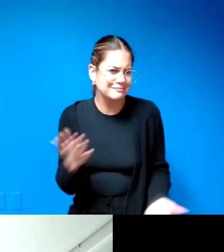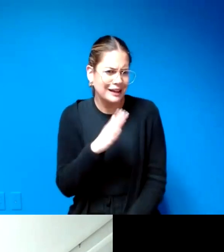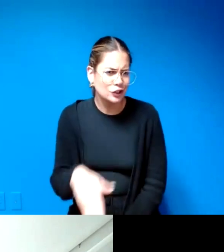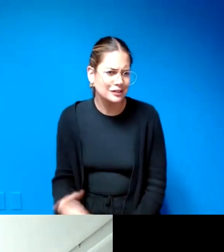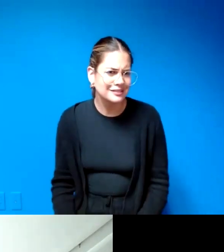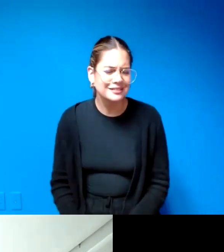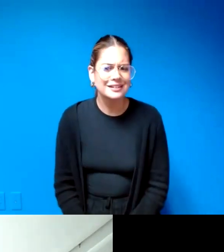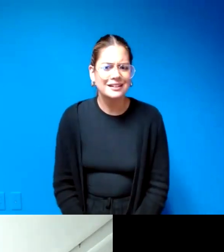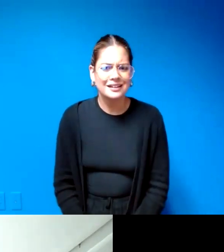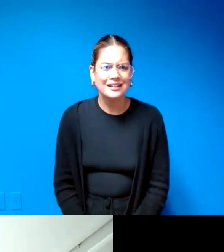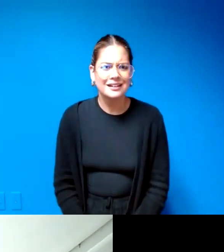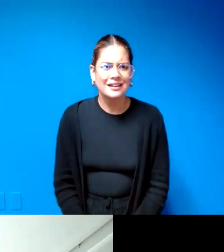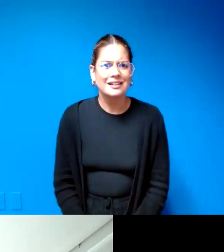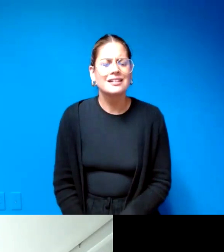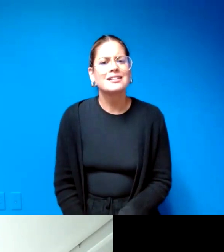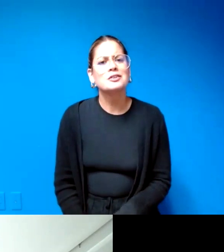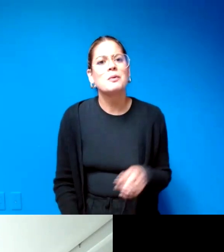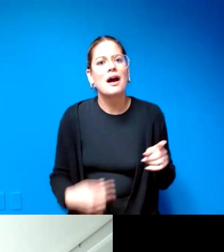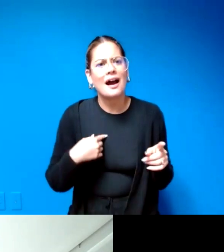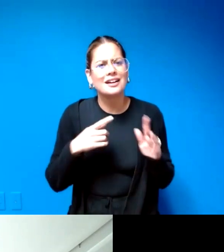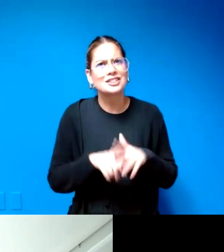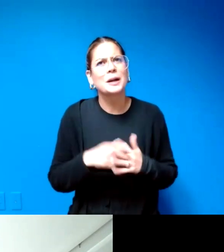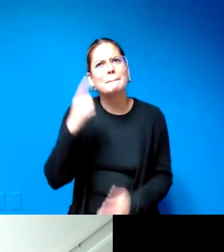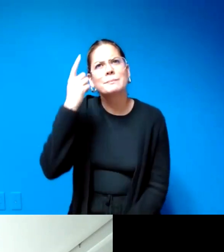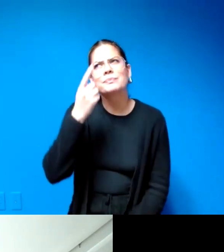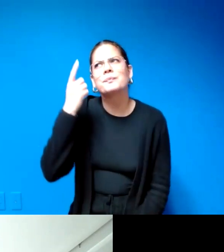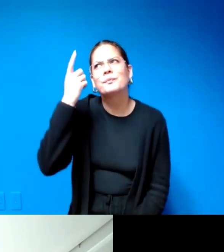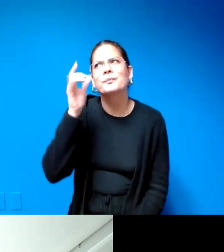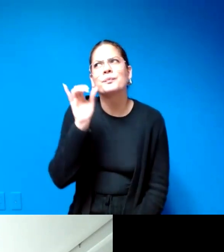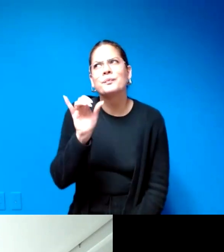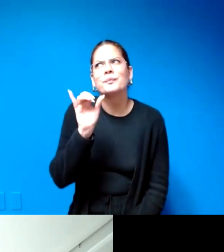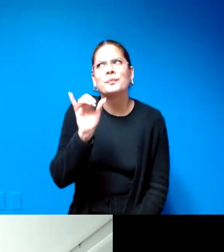ever. And so what I started thinking about and what I started